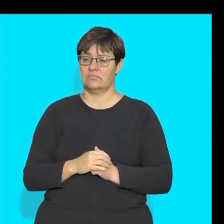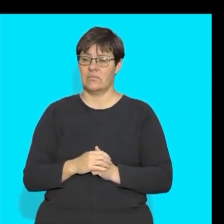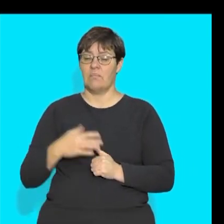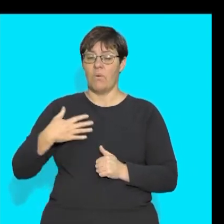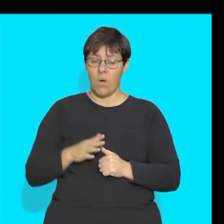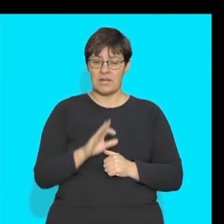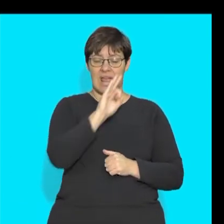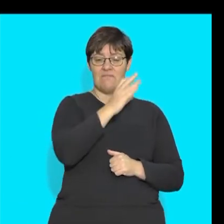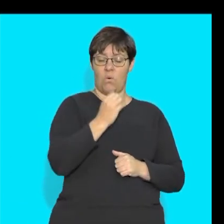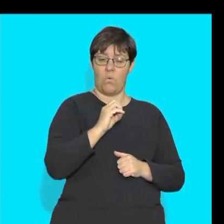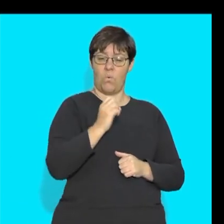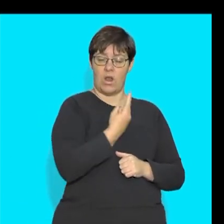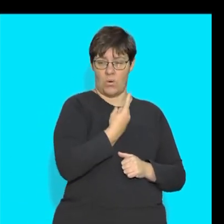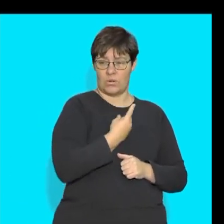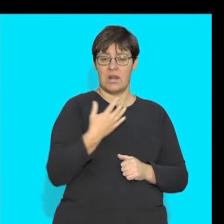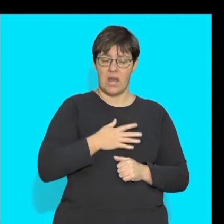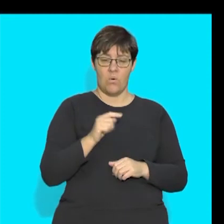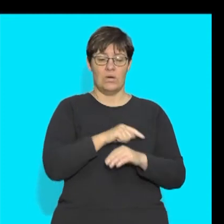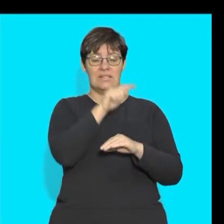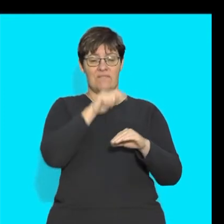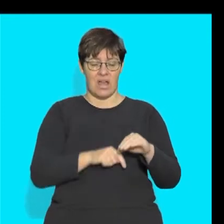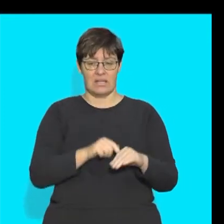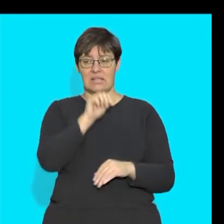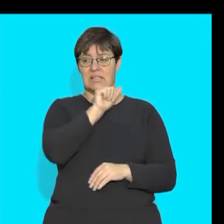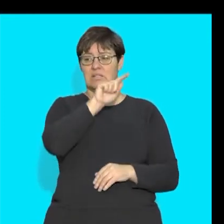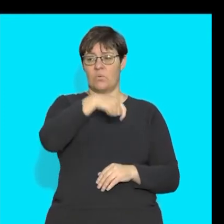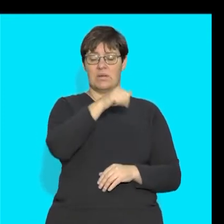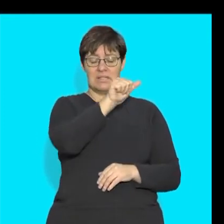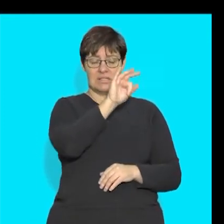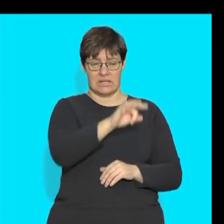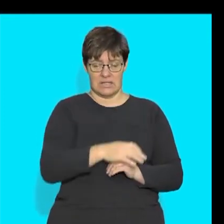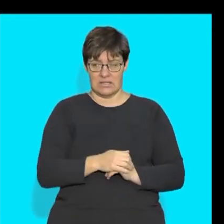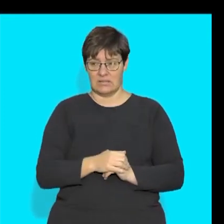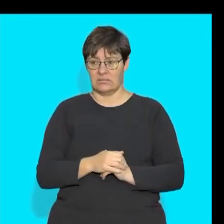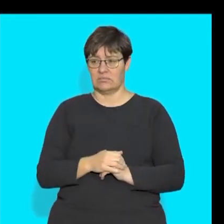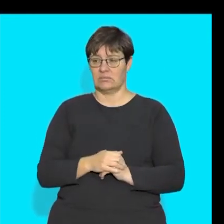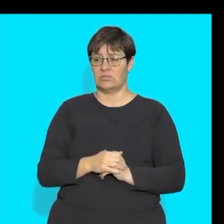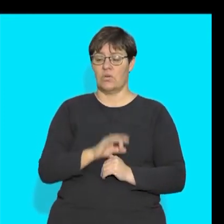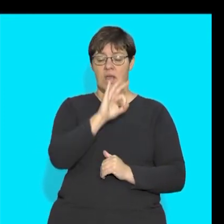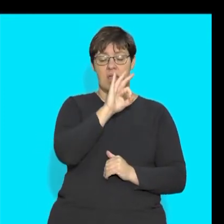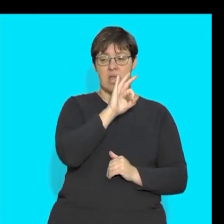on its own, so now I'm going to divide by 6,63. So this is what I'm going to get.